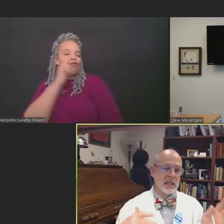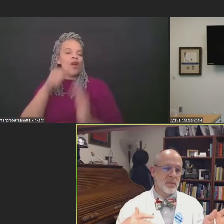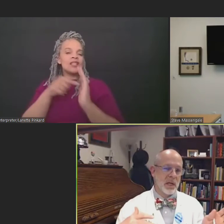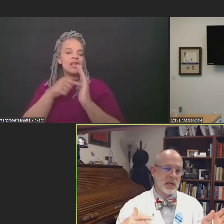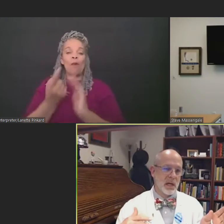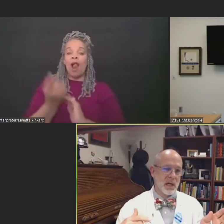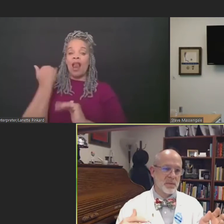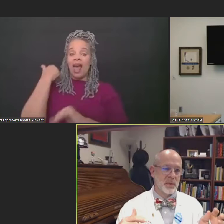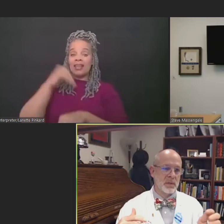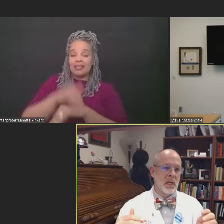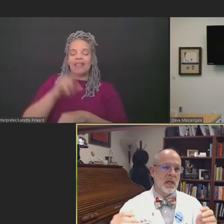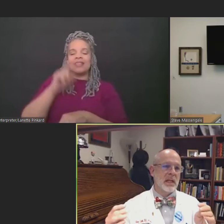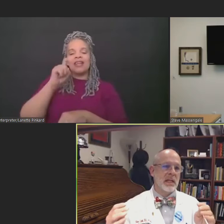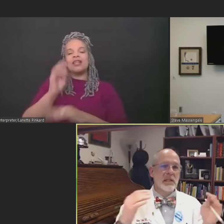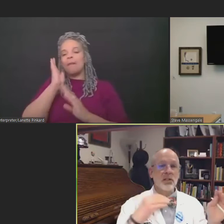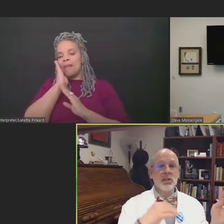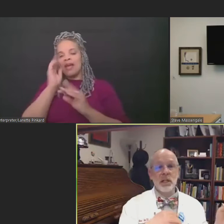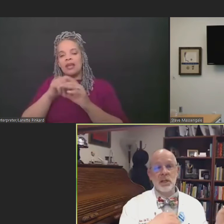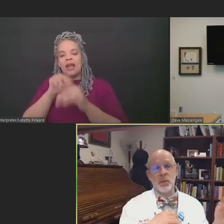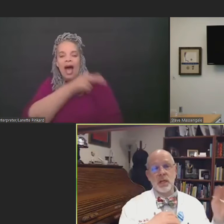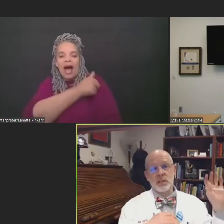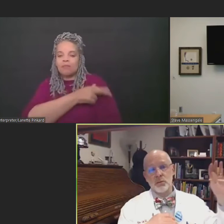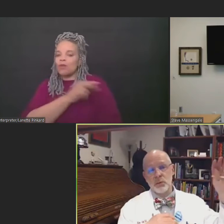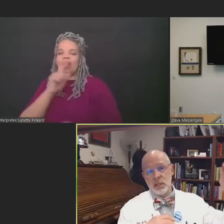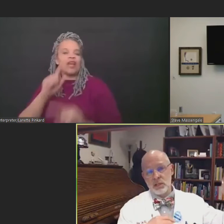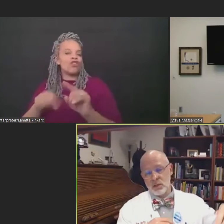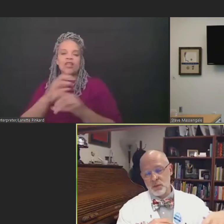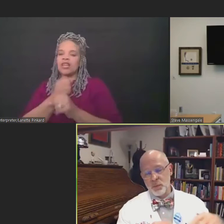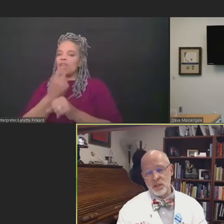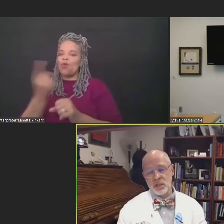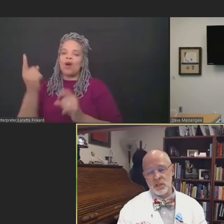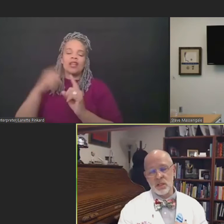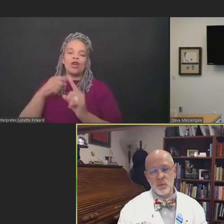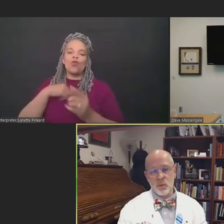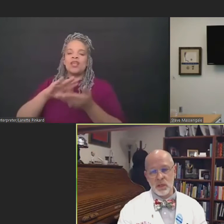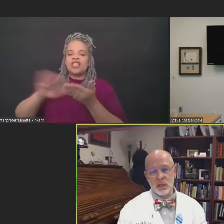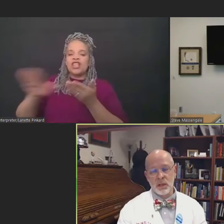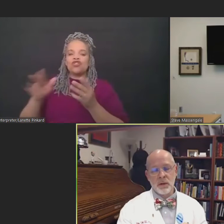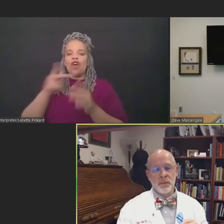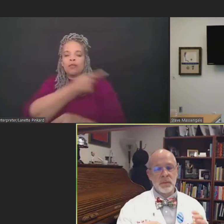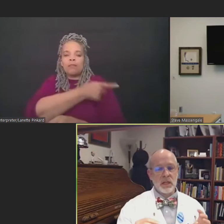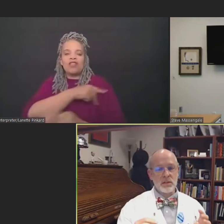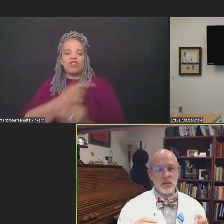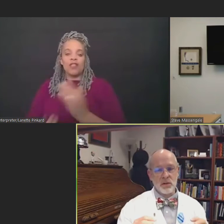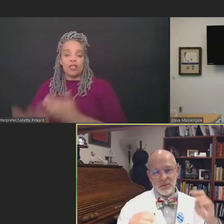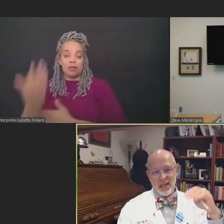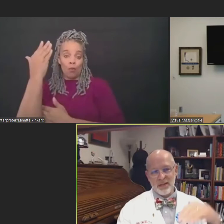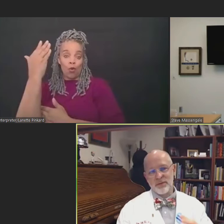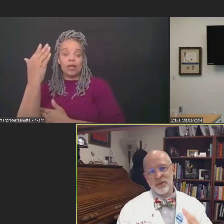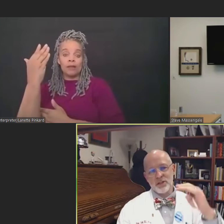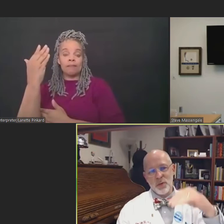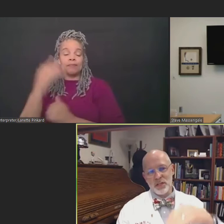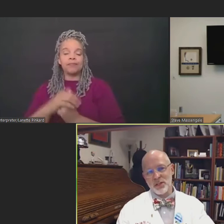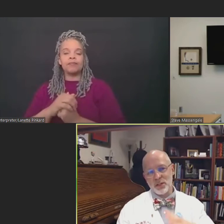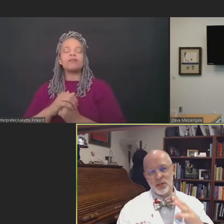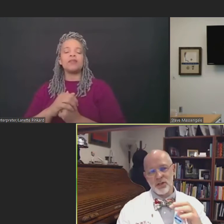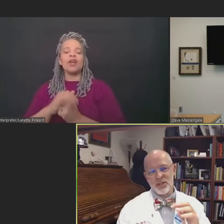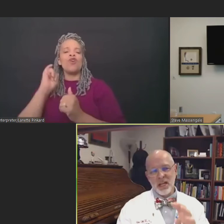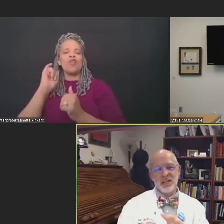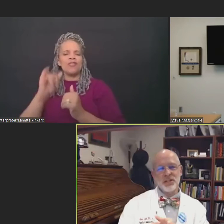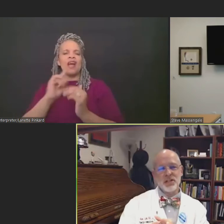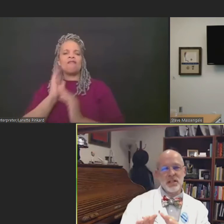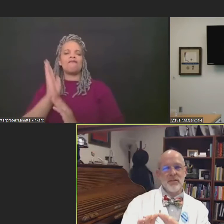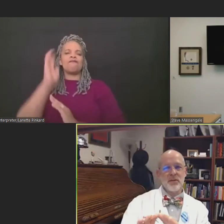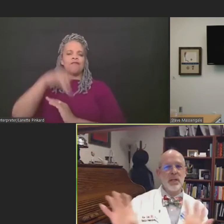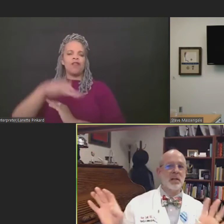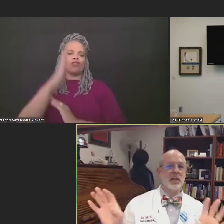that needed a bed in the hospital that couldn't get a bed until we discharged patients this morning. And so that fluctuation occurs.